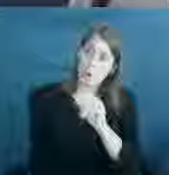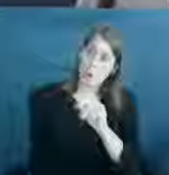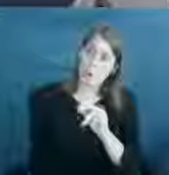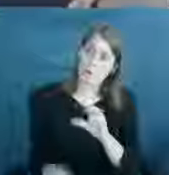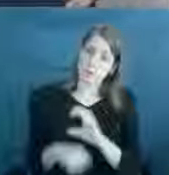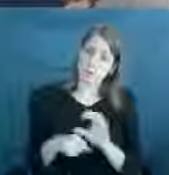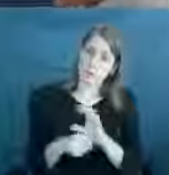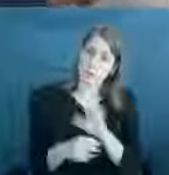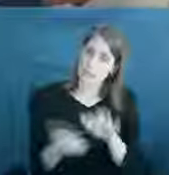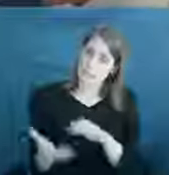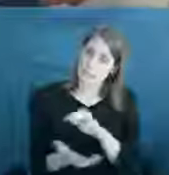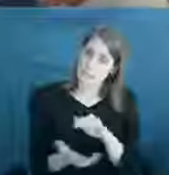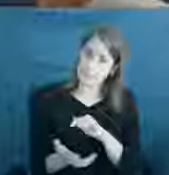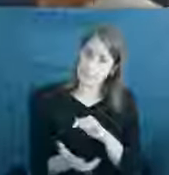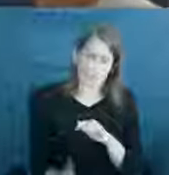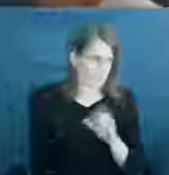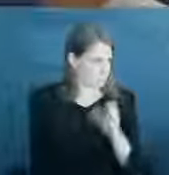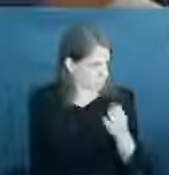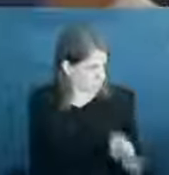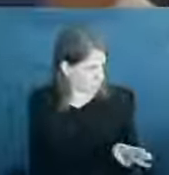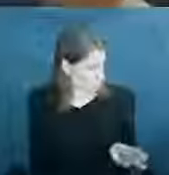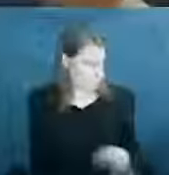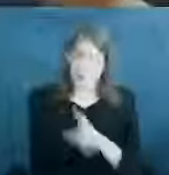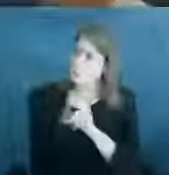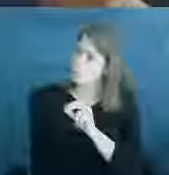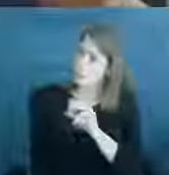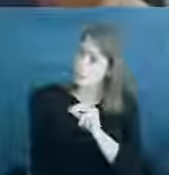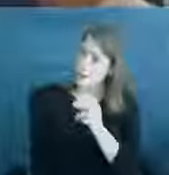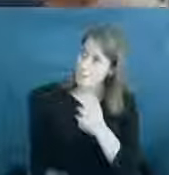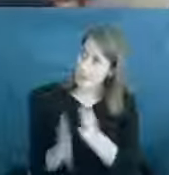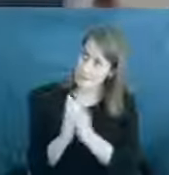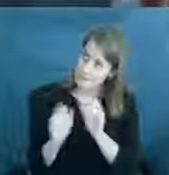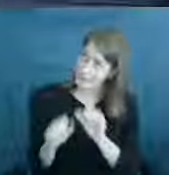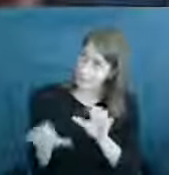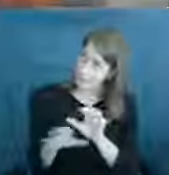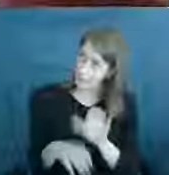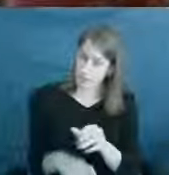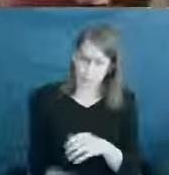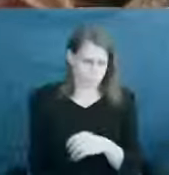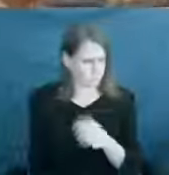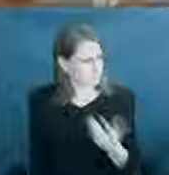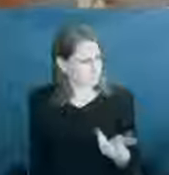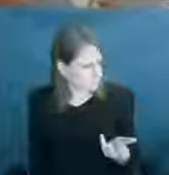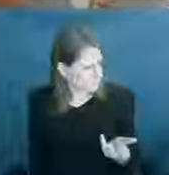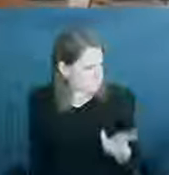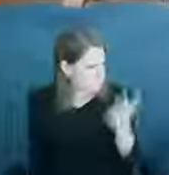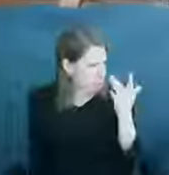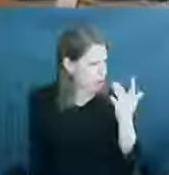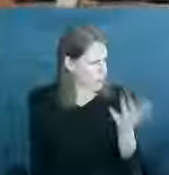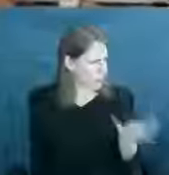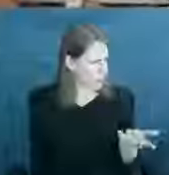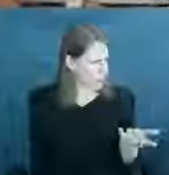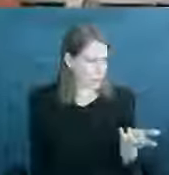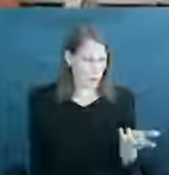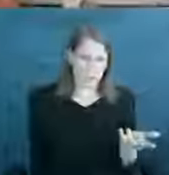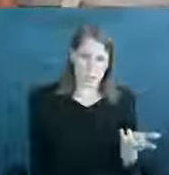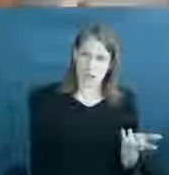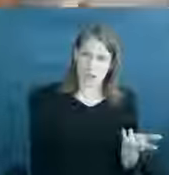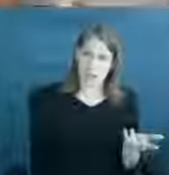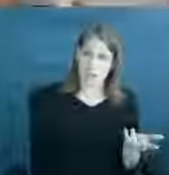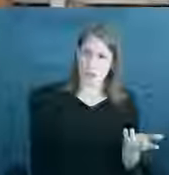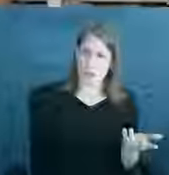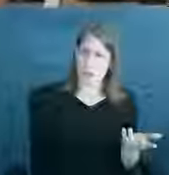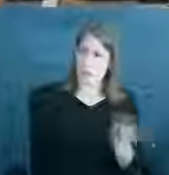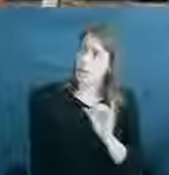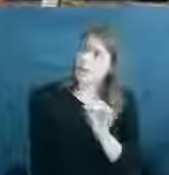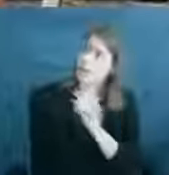there. It makes your tongue go blue. What, blue chocolate is? No, you get chocolate, but it makes your tongue go blue. Does it? No, can